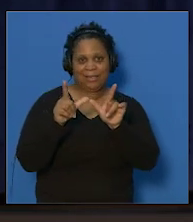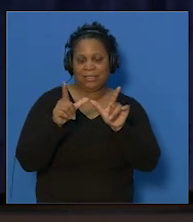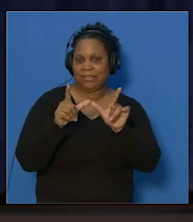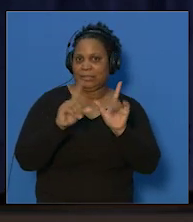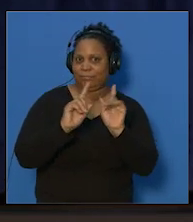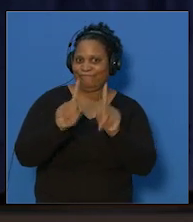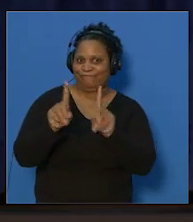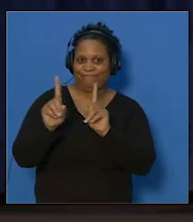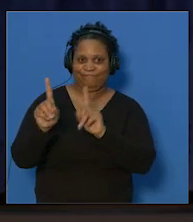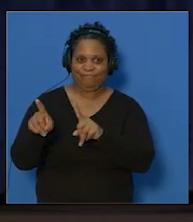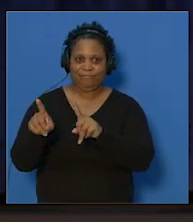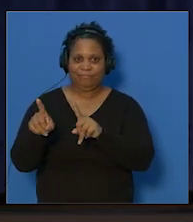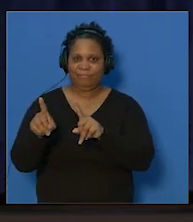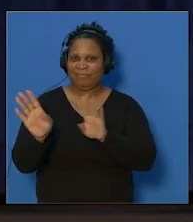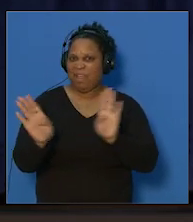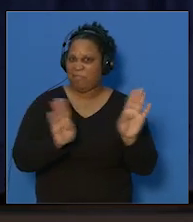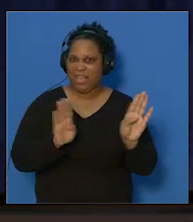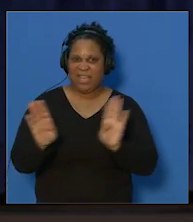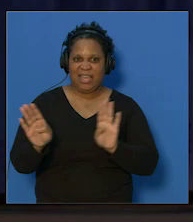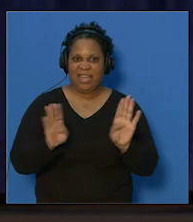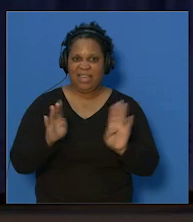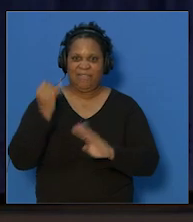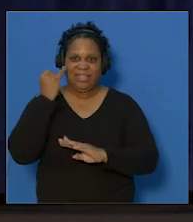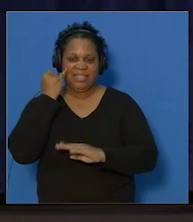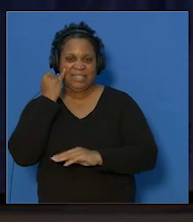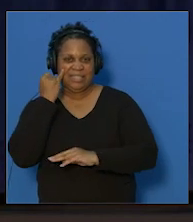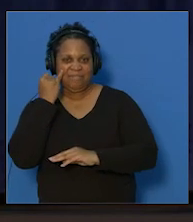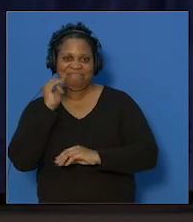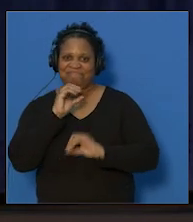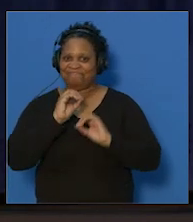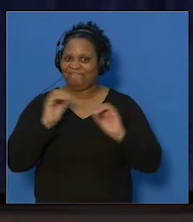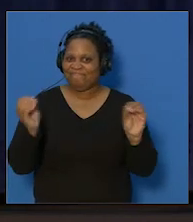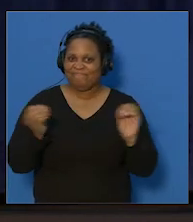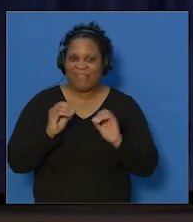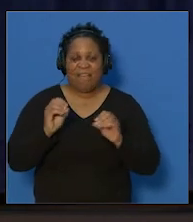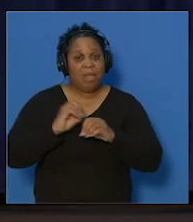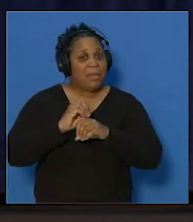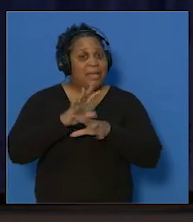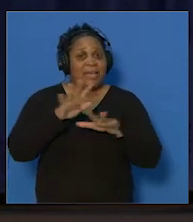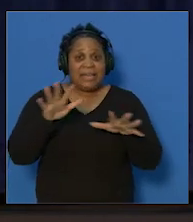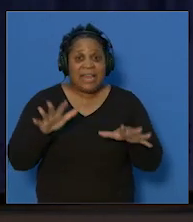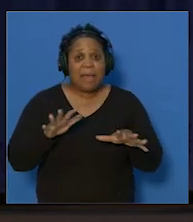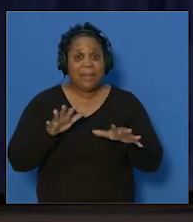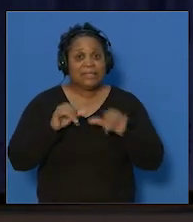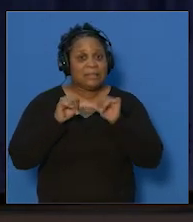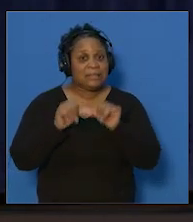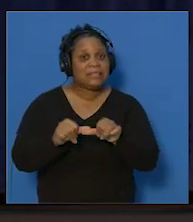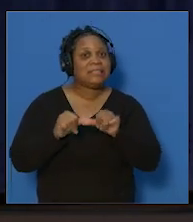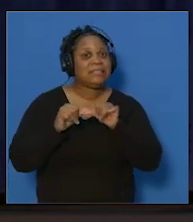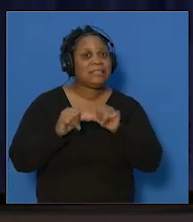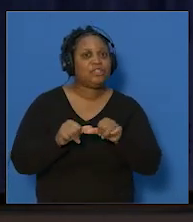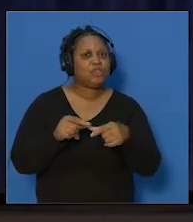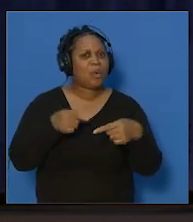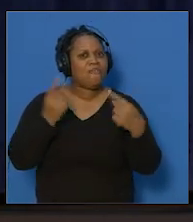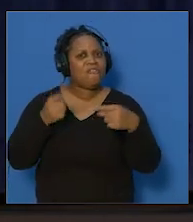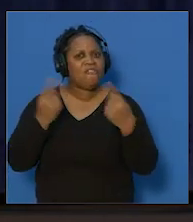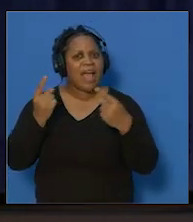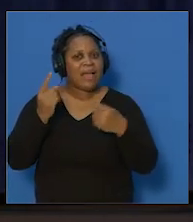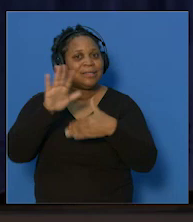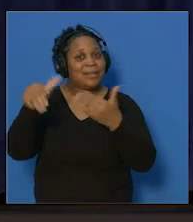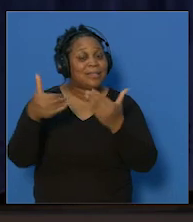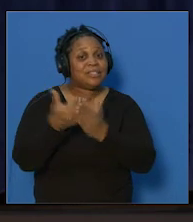to go ahead and act as though if you acted as though we did not have a pandemic that is continuing to affect